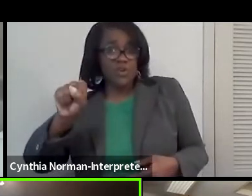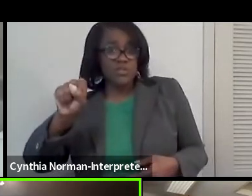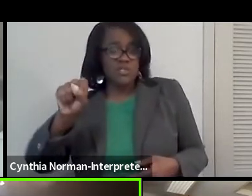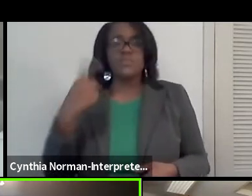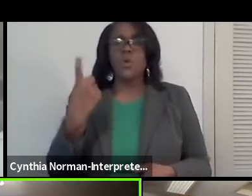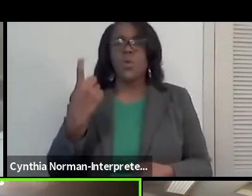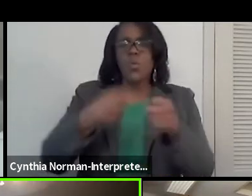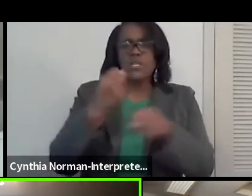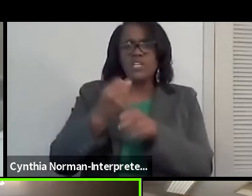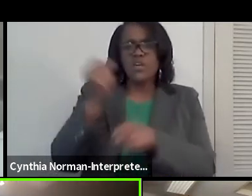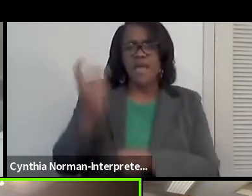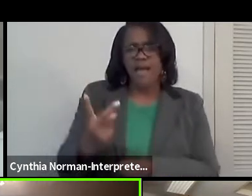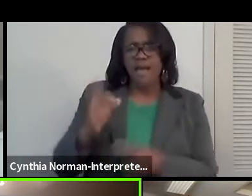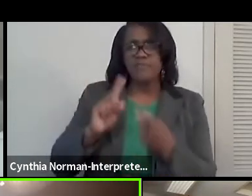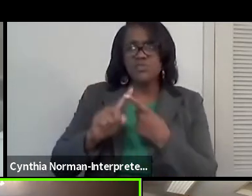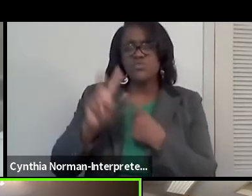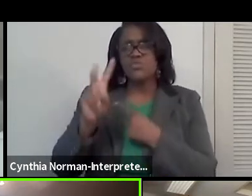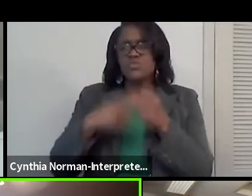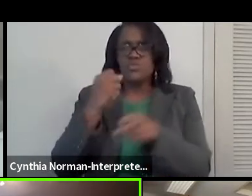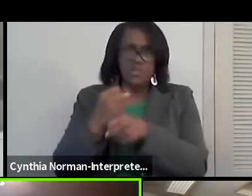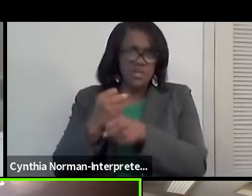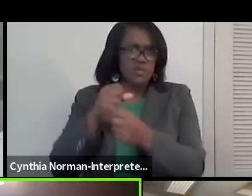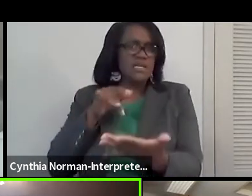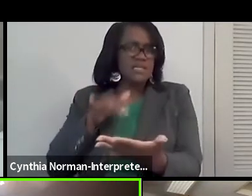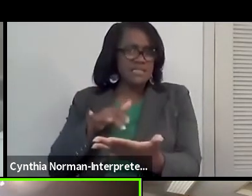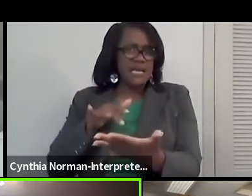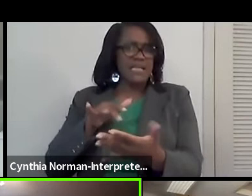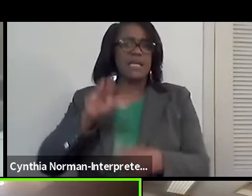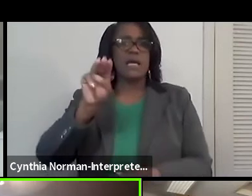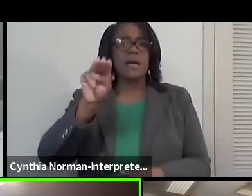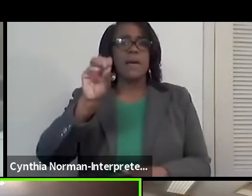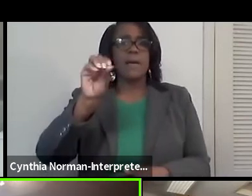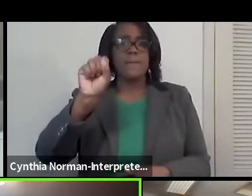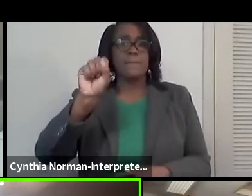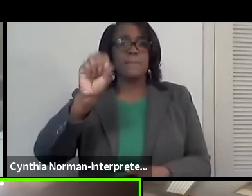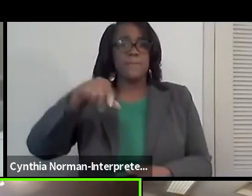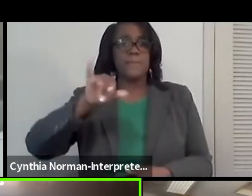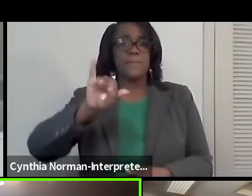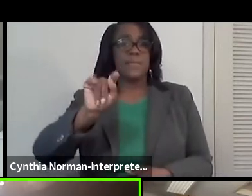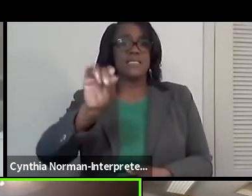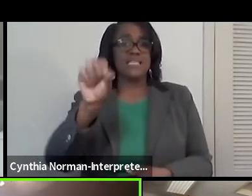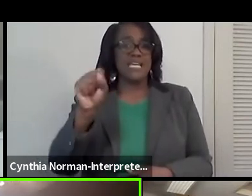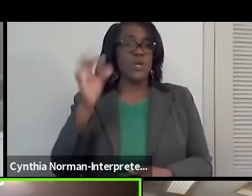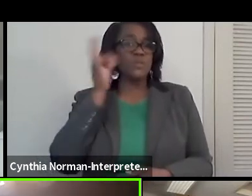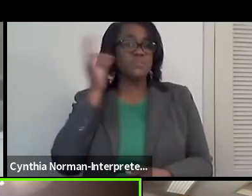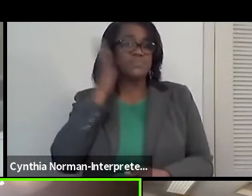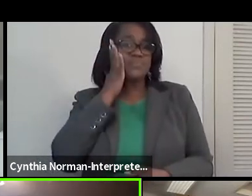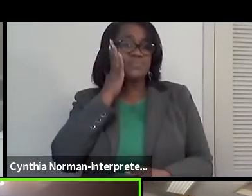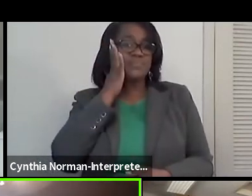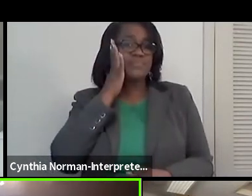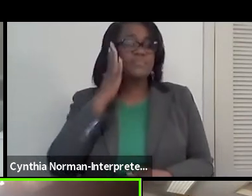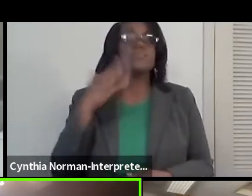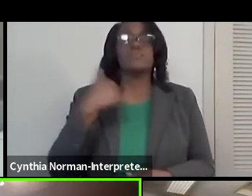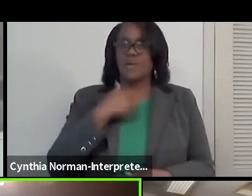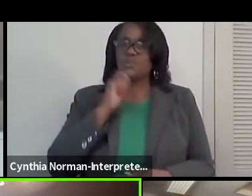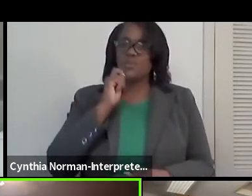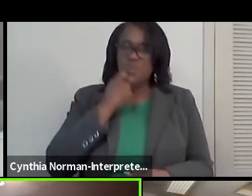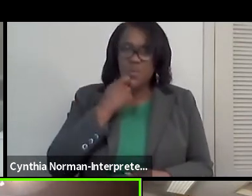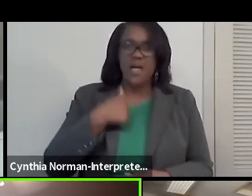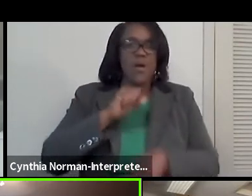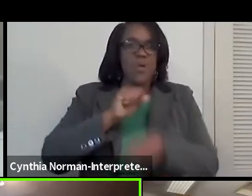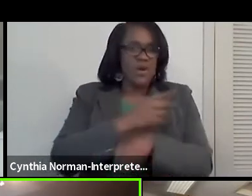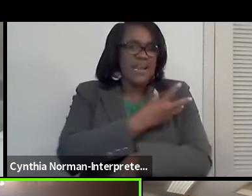year and a half to 2 years studying mosquitoes. And so that was really, really cool. I got to work in a